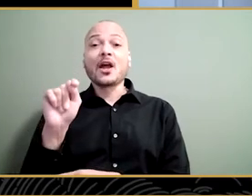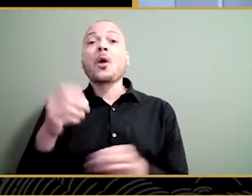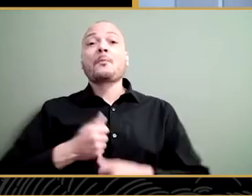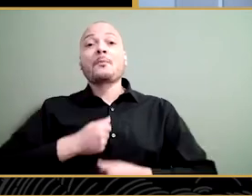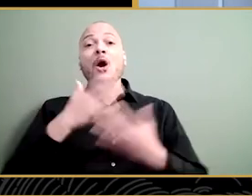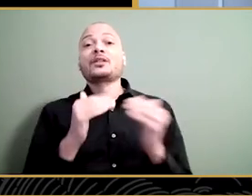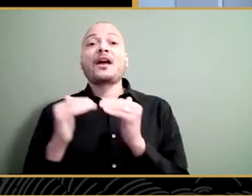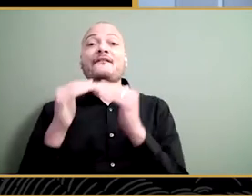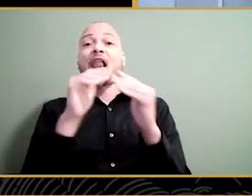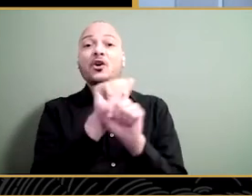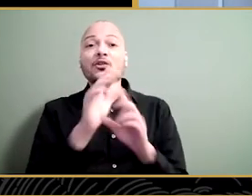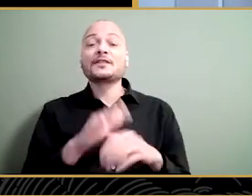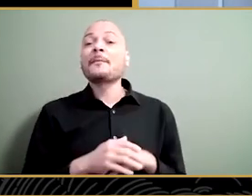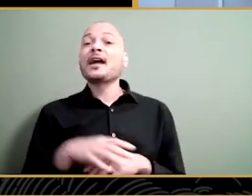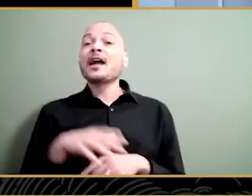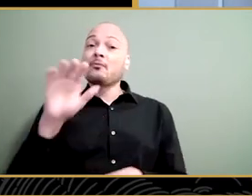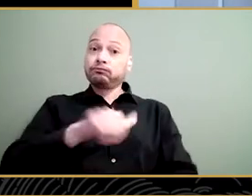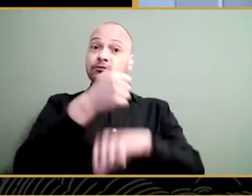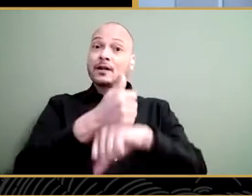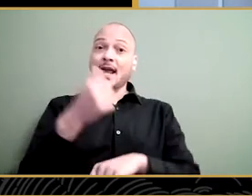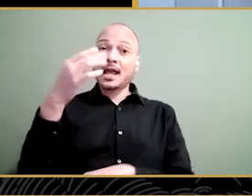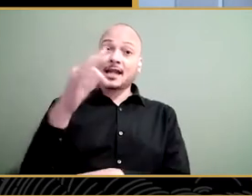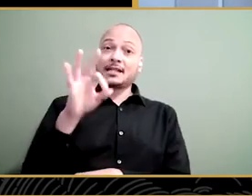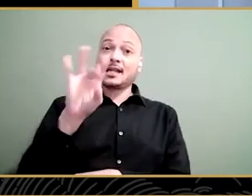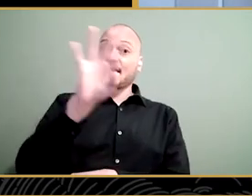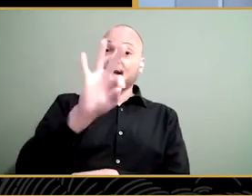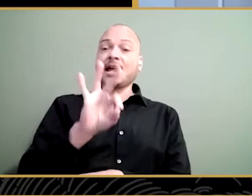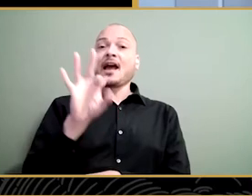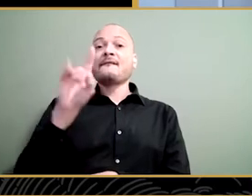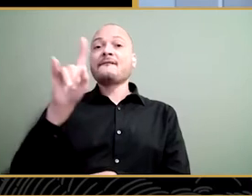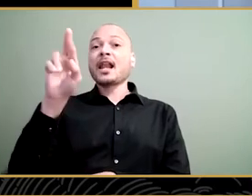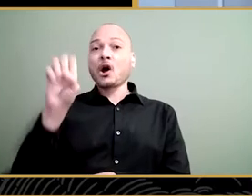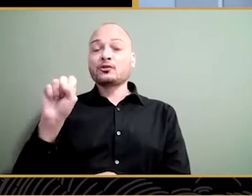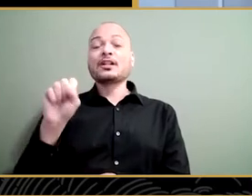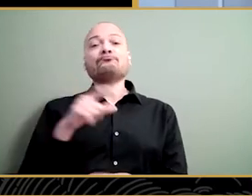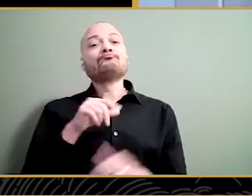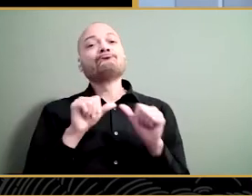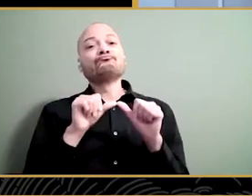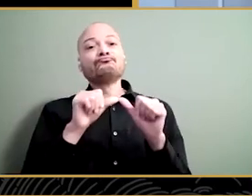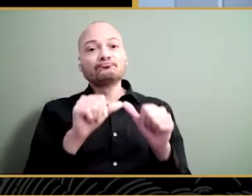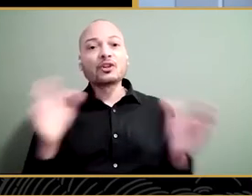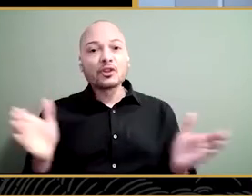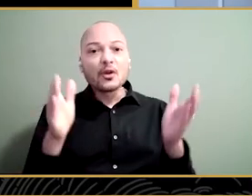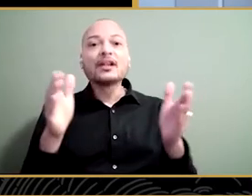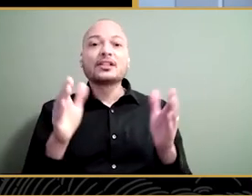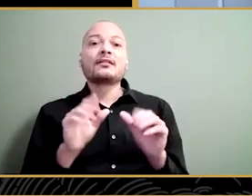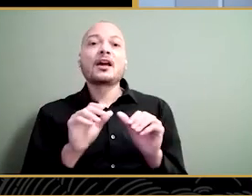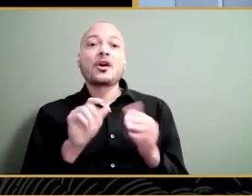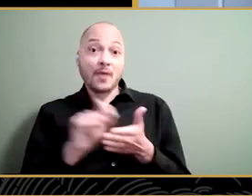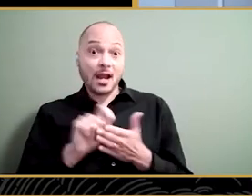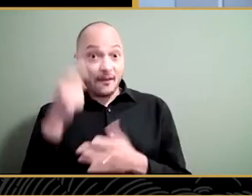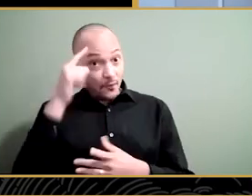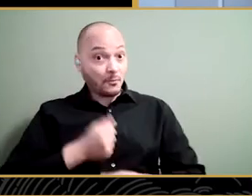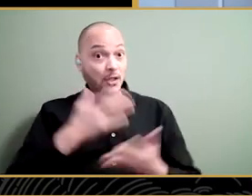Founded in 1989, the fellowship is intended to encourage the further study and writing of poetry. Applications